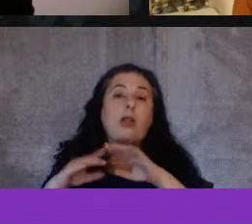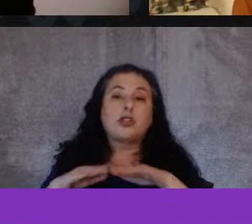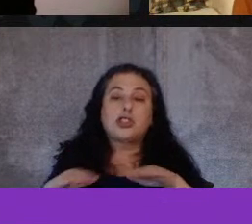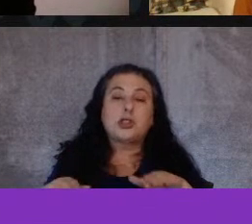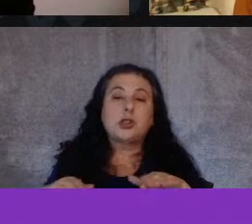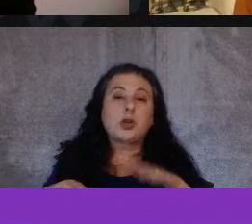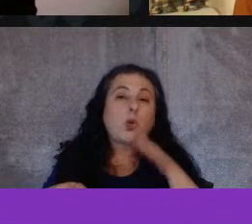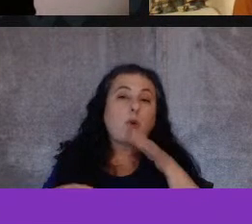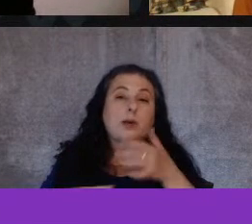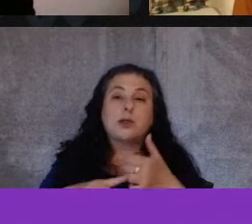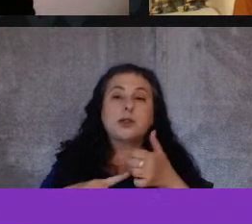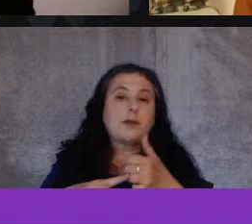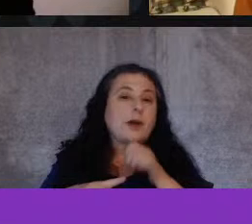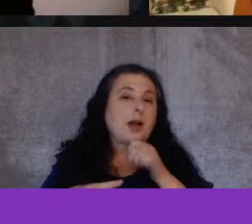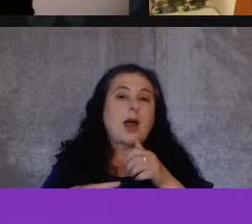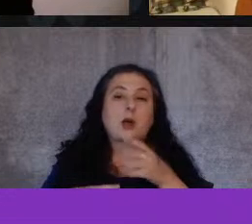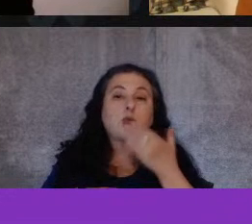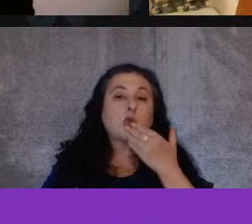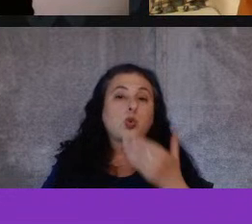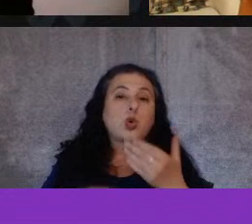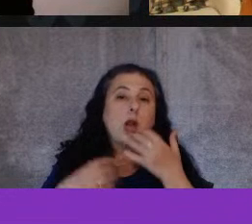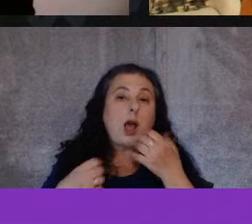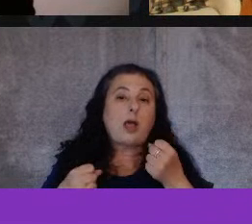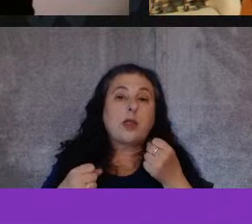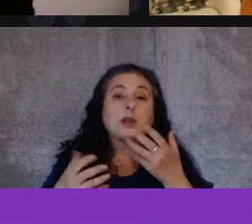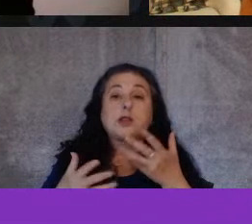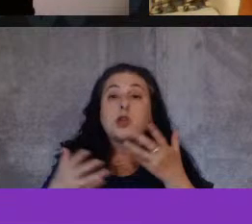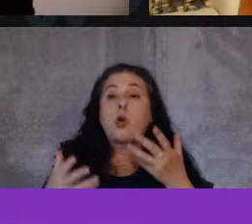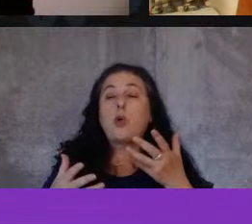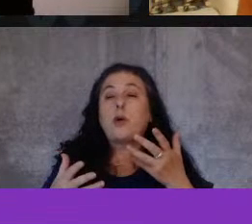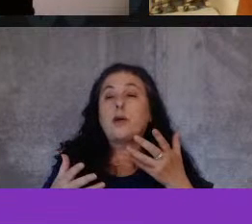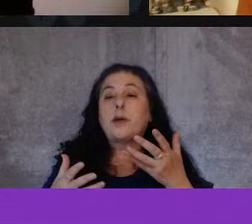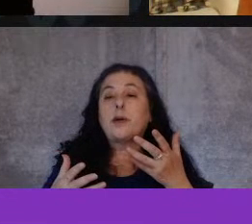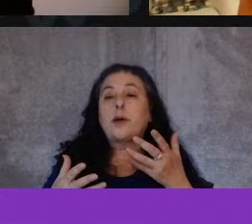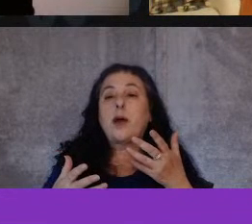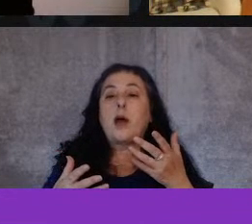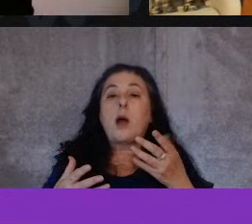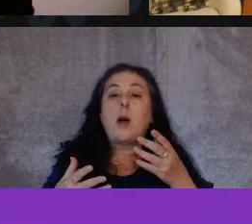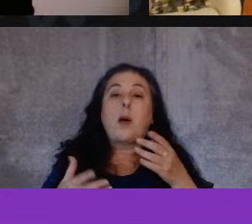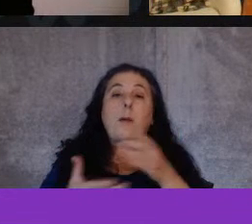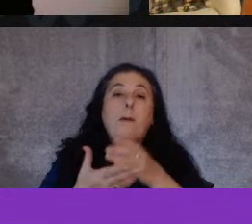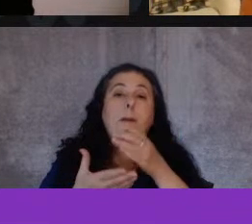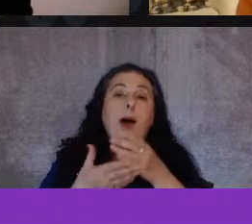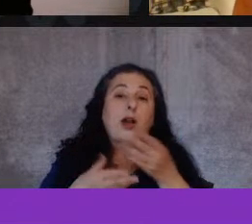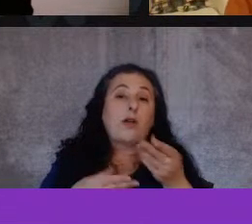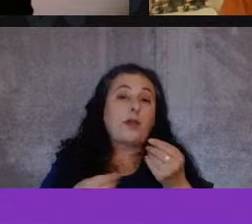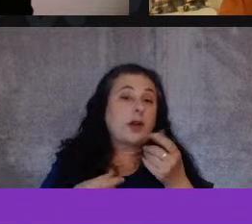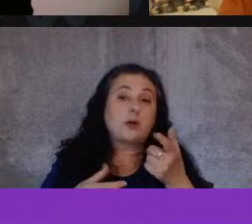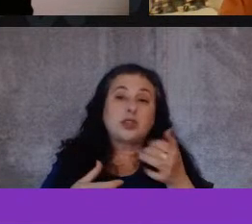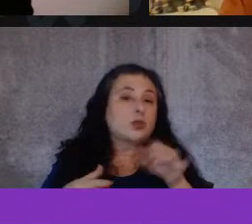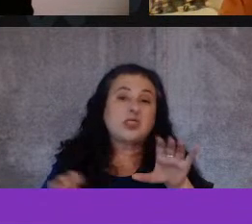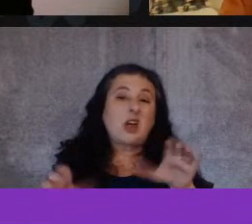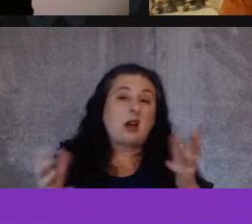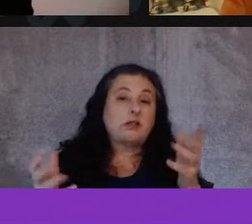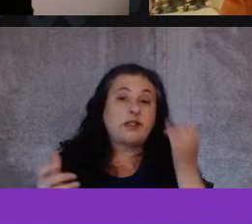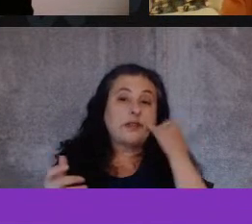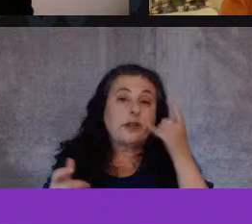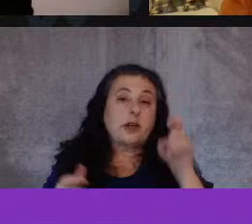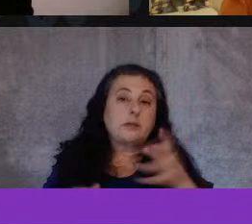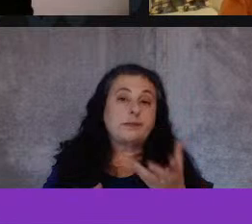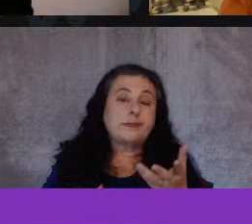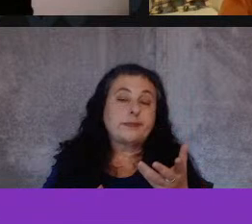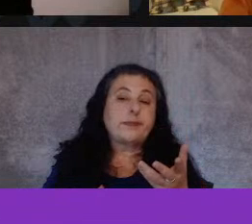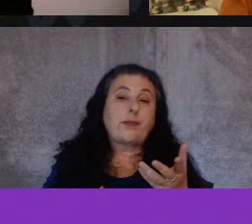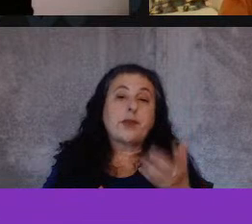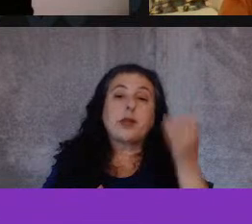the woman herself was not in good health. And so, bottle feeding was something that was done. And the